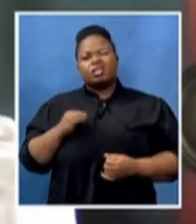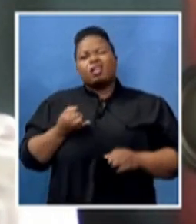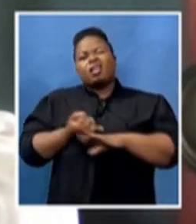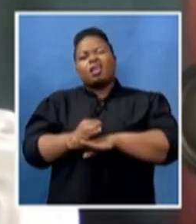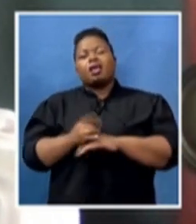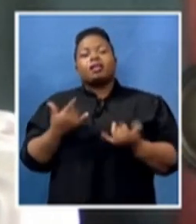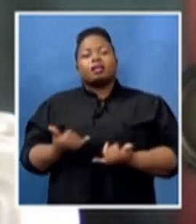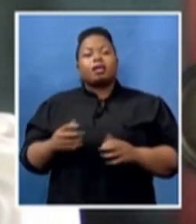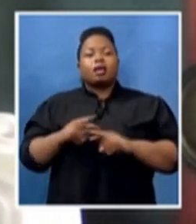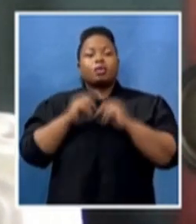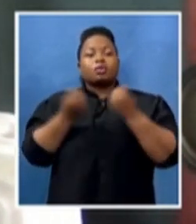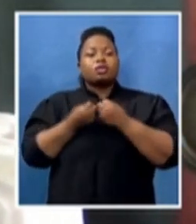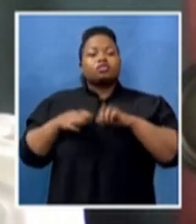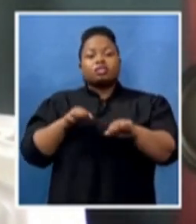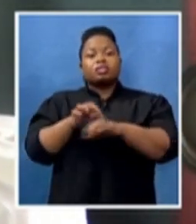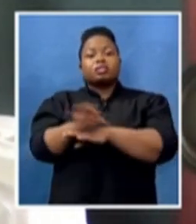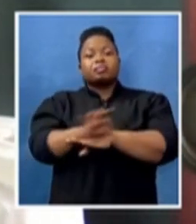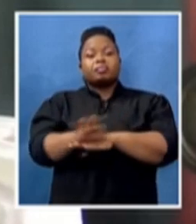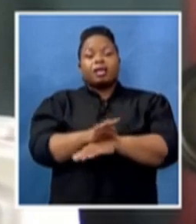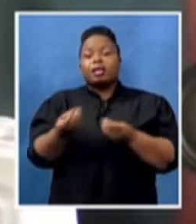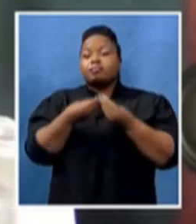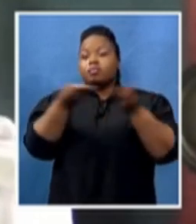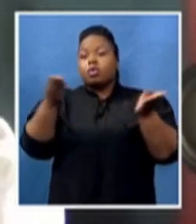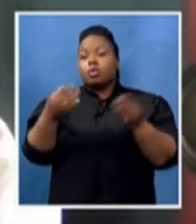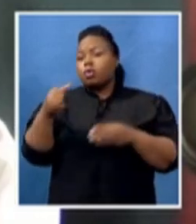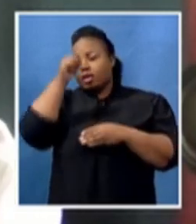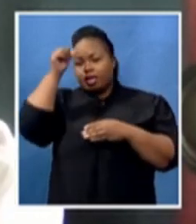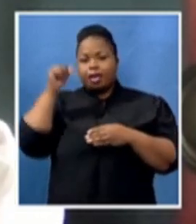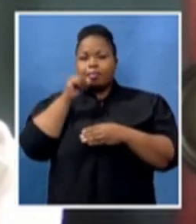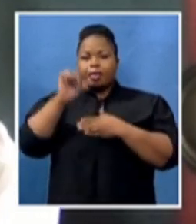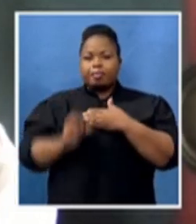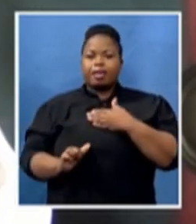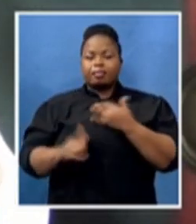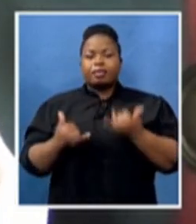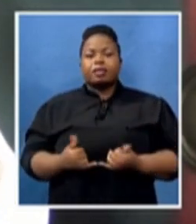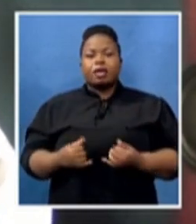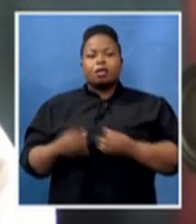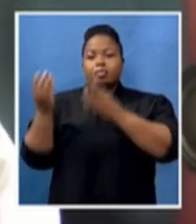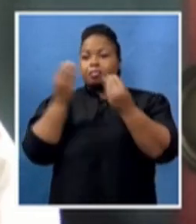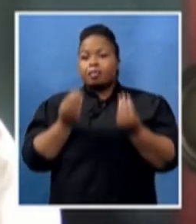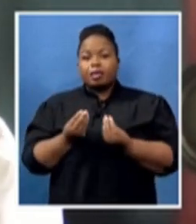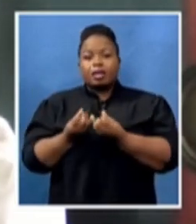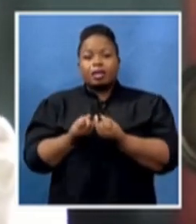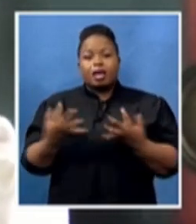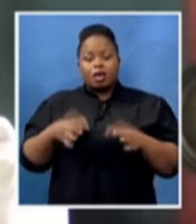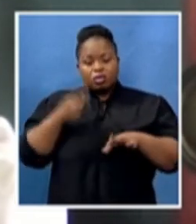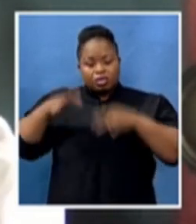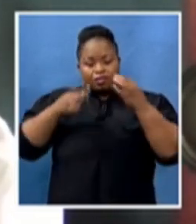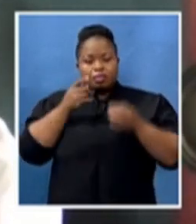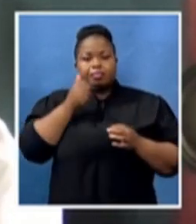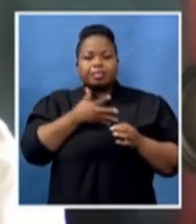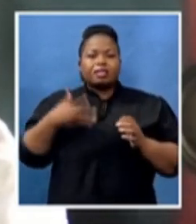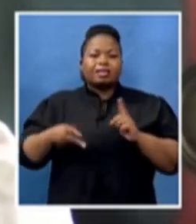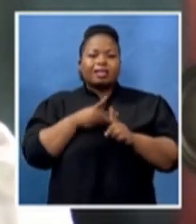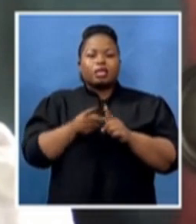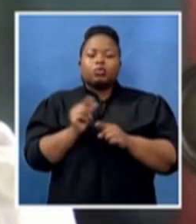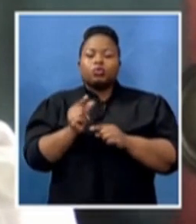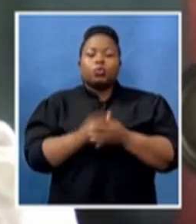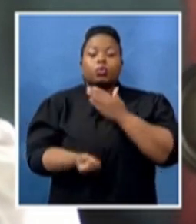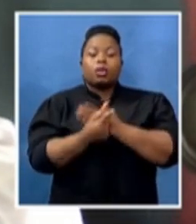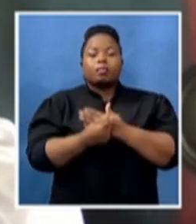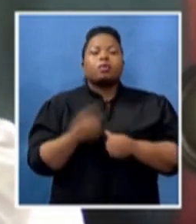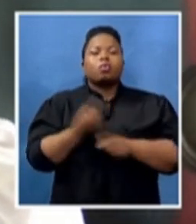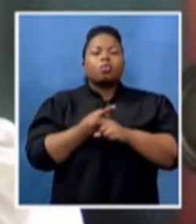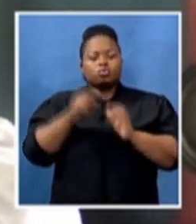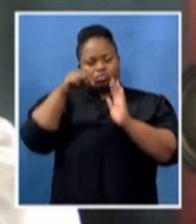April. The population-based survey on gender-based violence that will be undertaken soon will provide critical information on, firstly, the